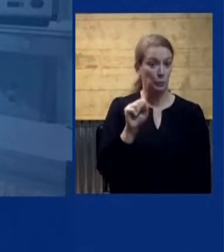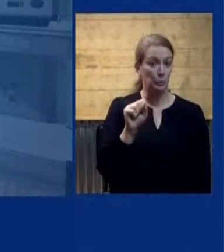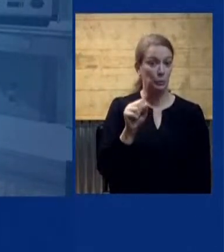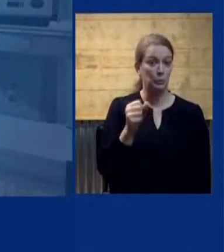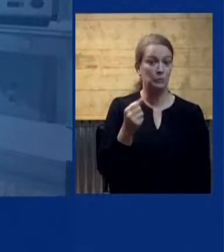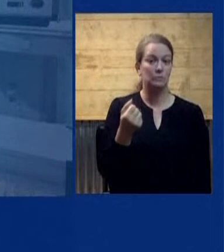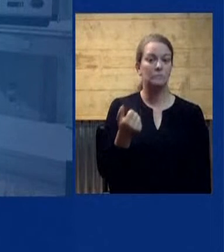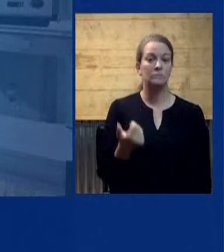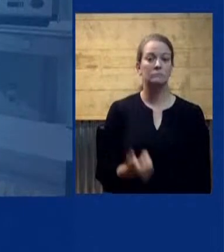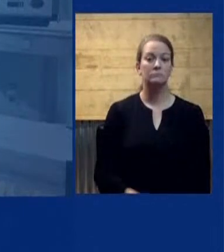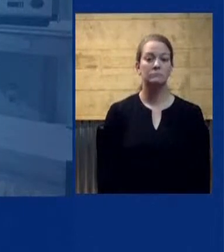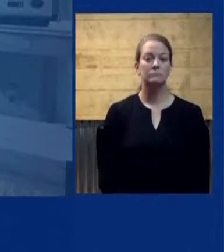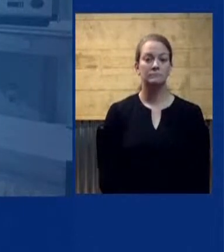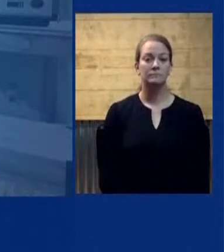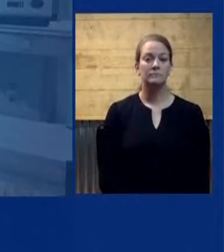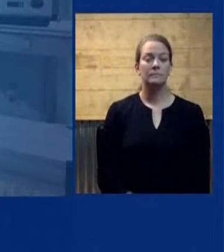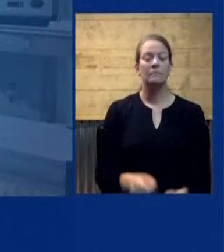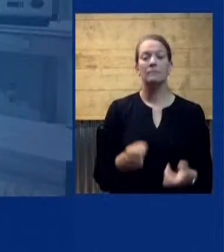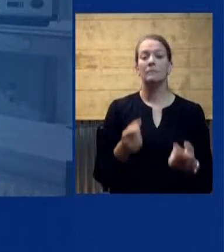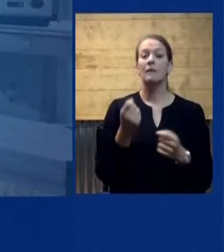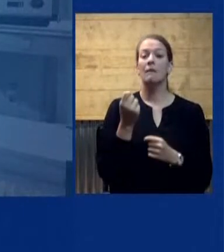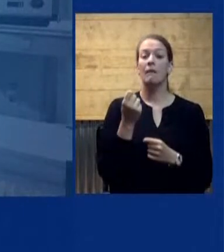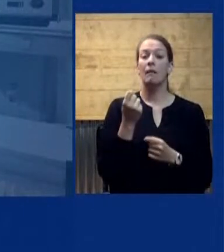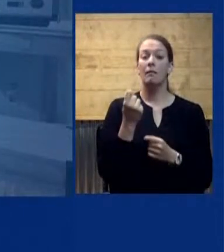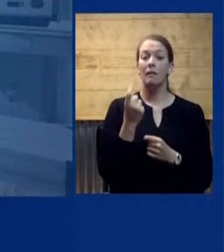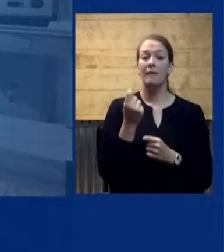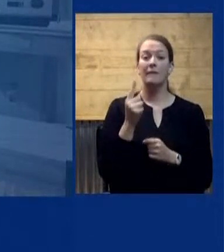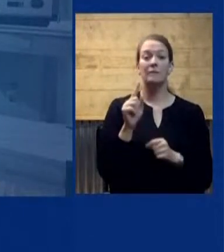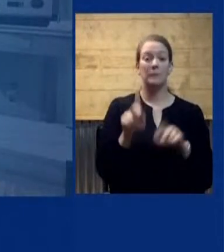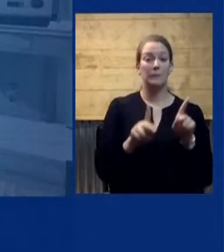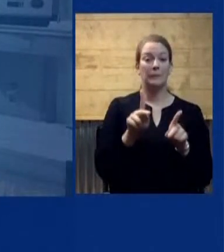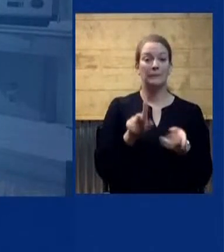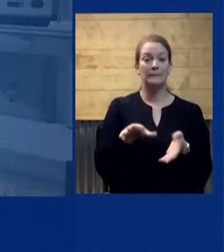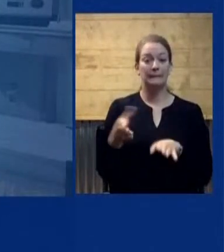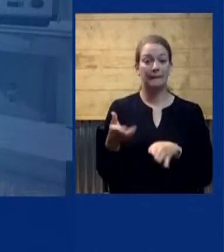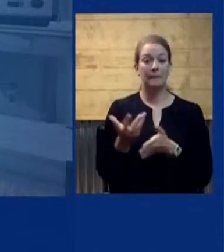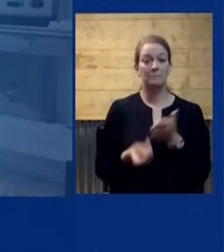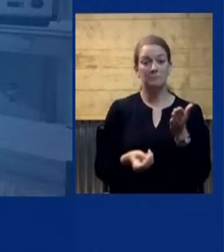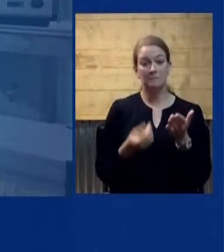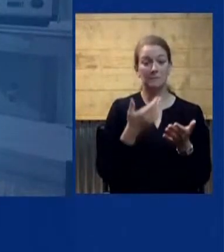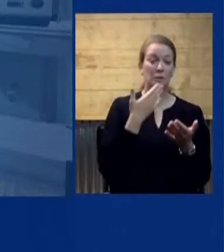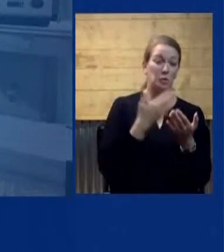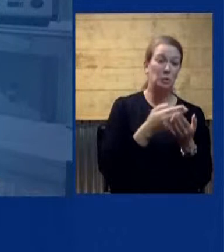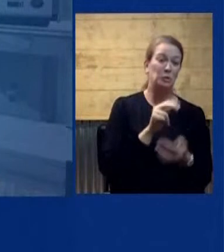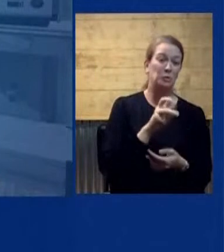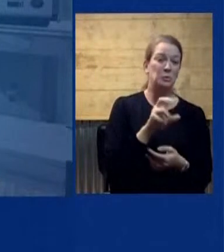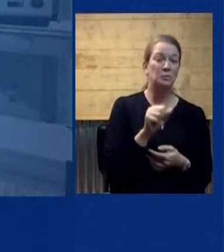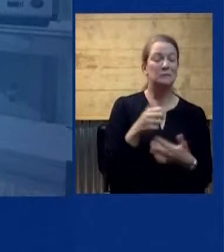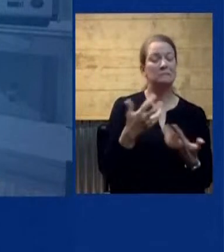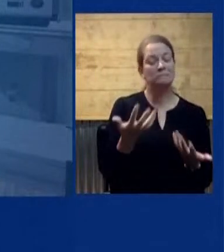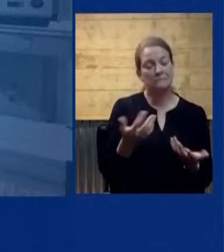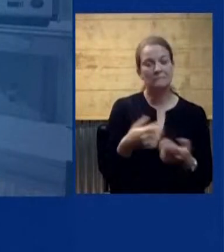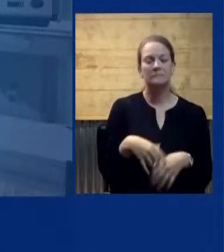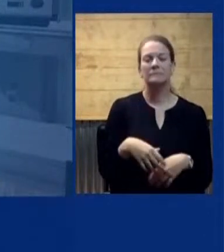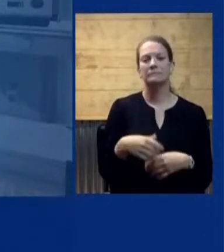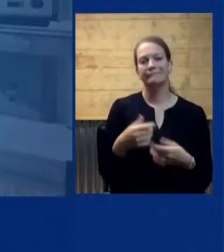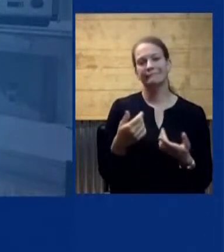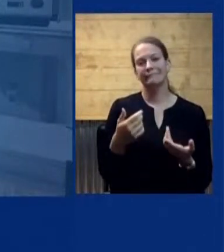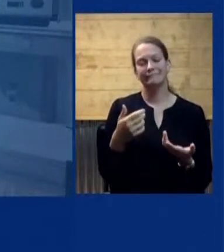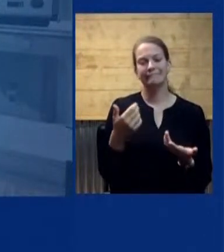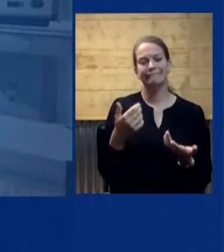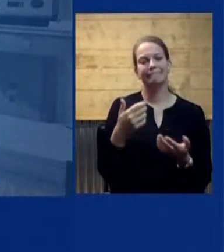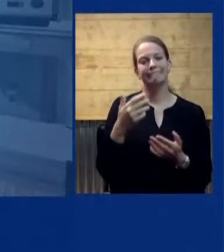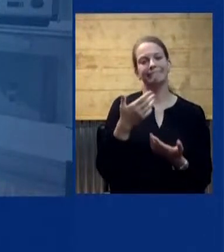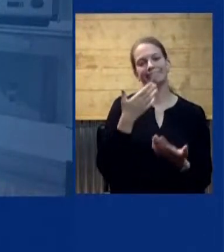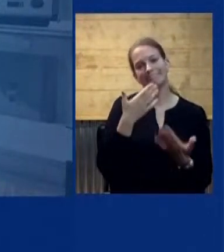at a place where you lose 11 people and you say that's good news is welcome to our new reality. Our thoughts and prayers are with